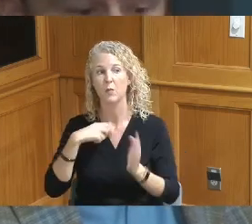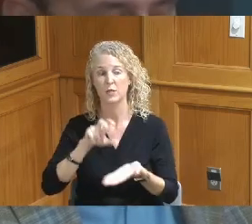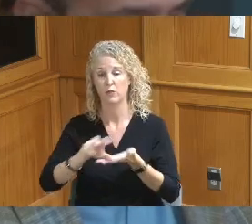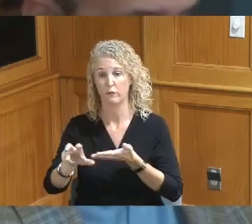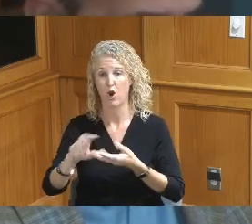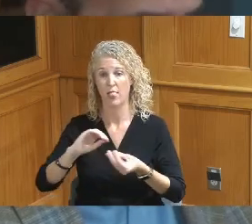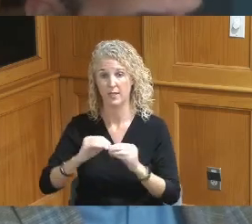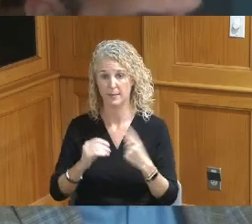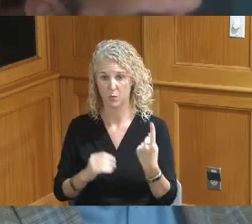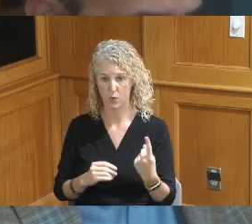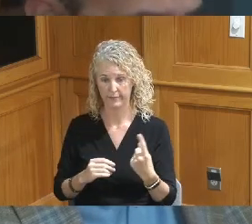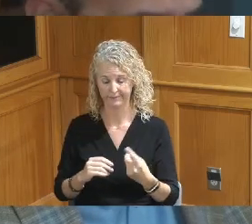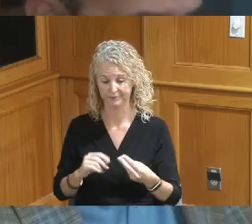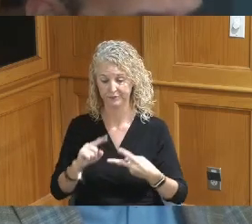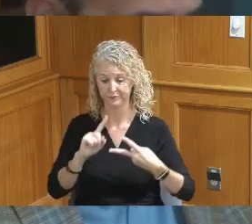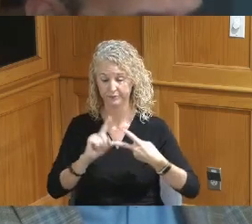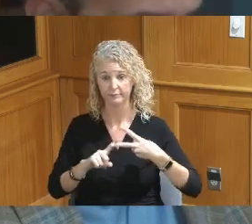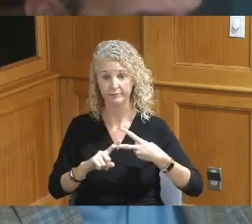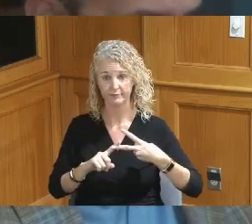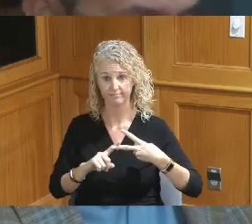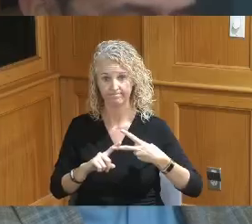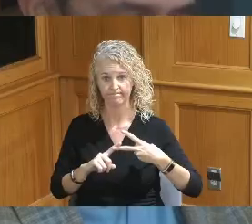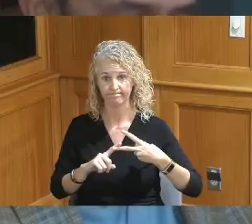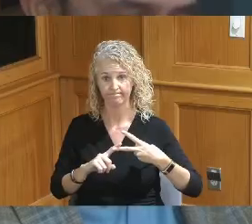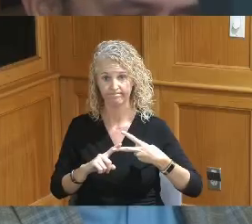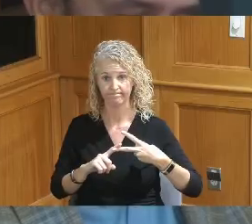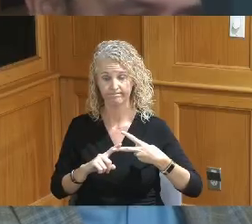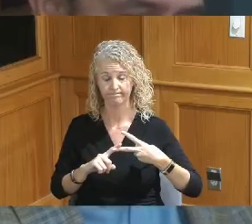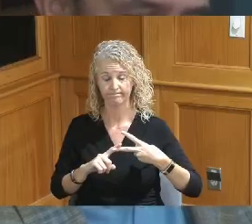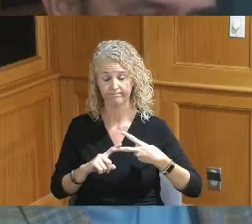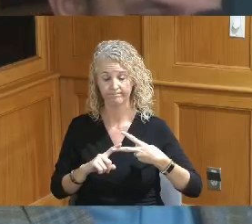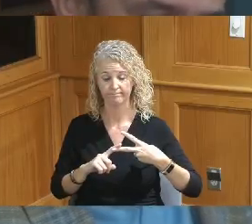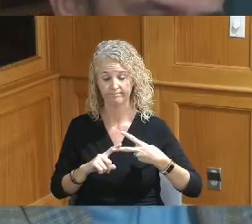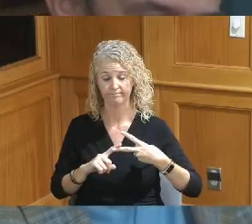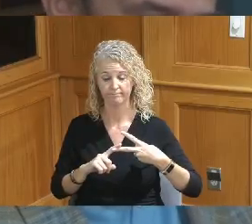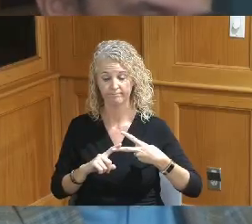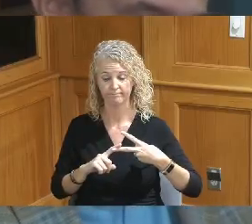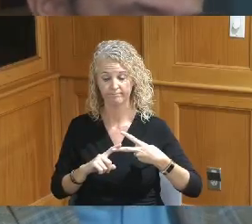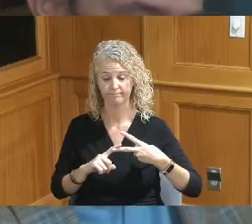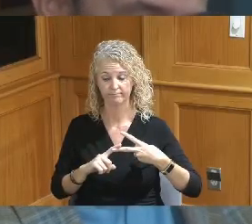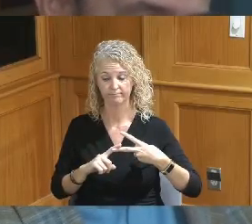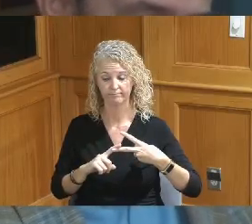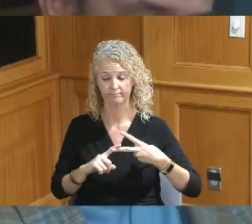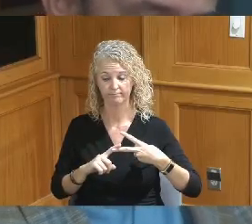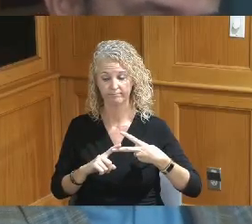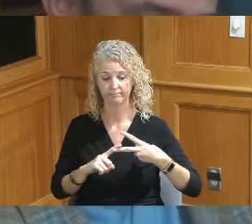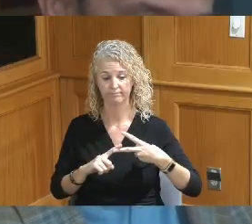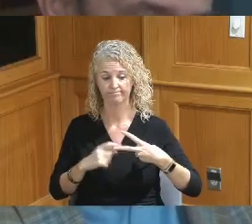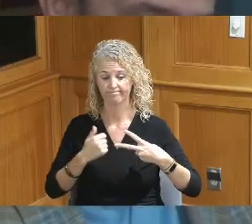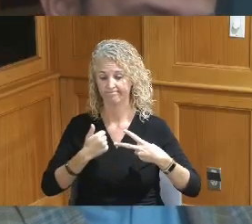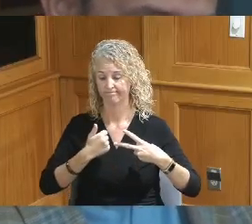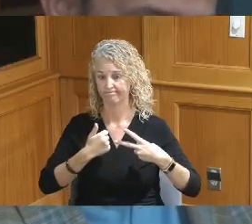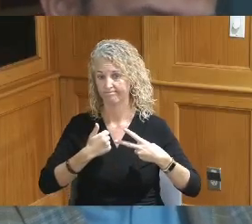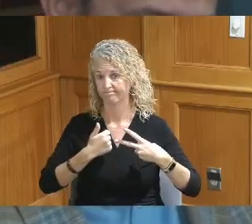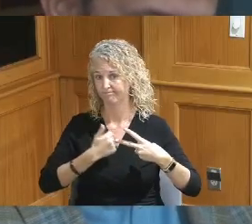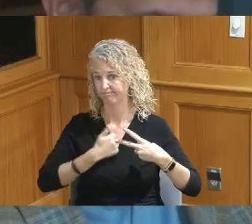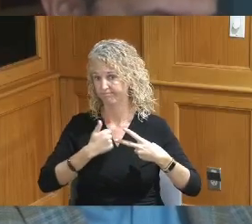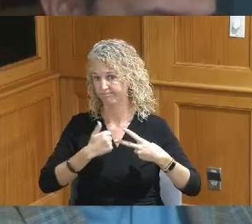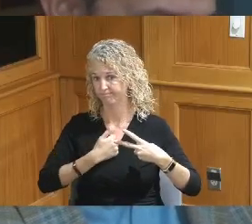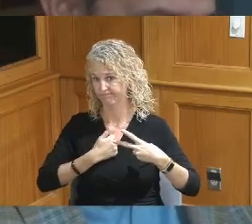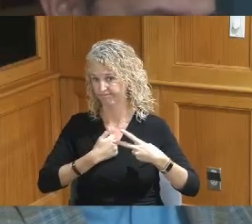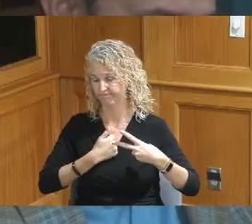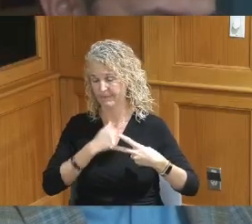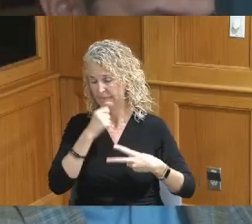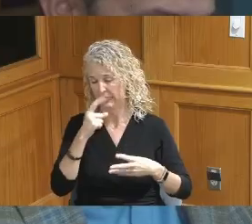So that's number one. Number two, I didn't do as much research as some of the